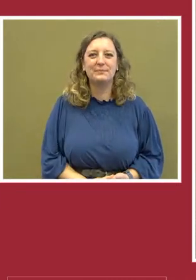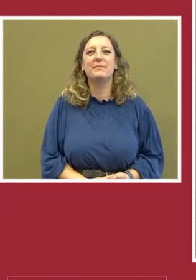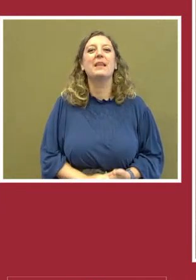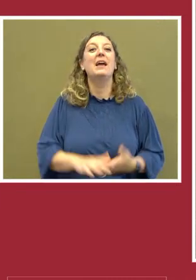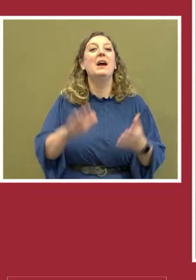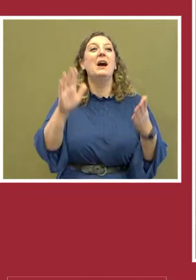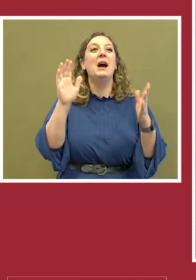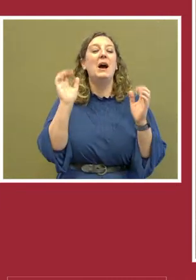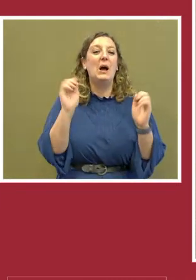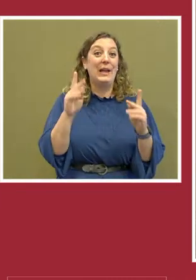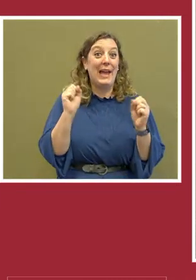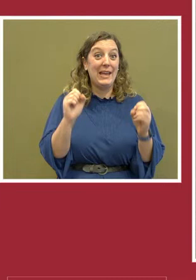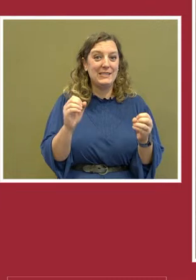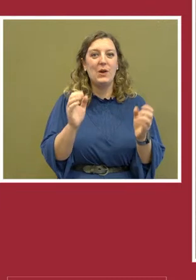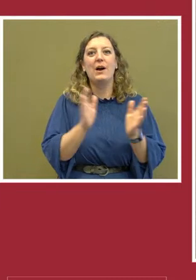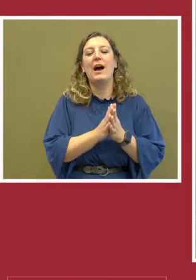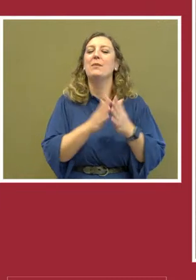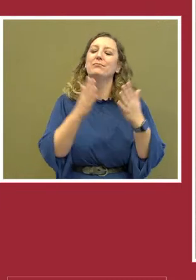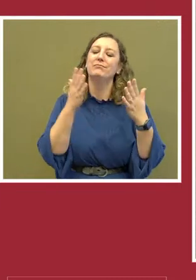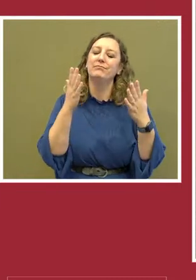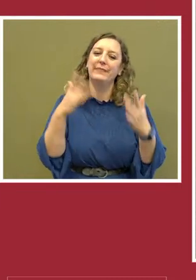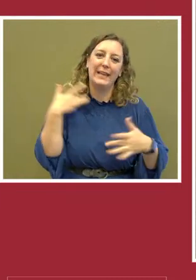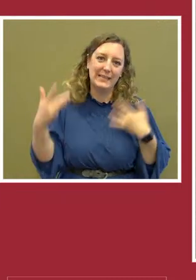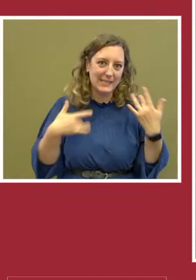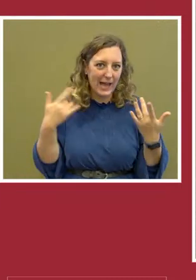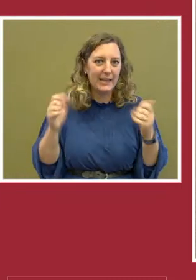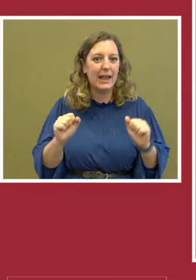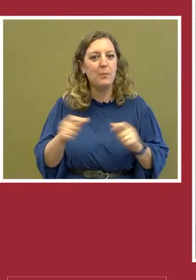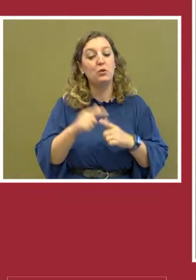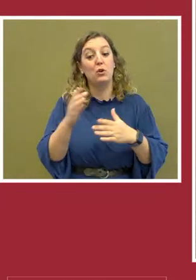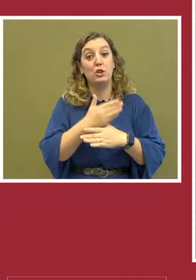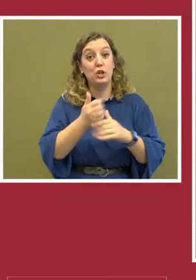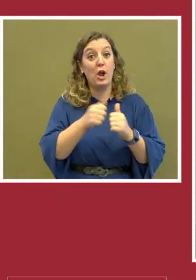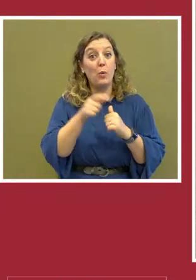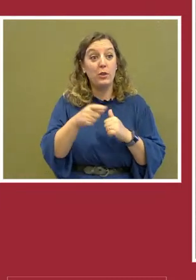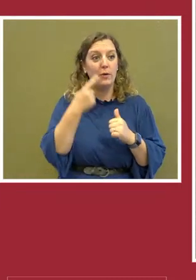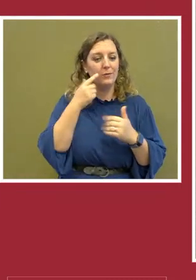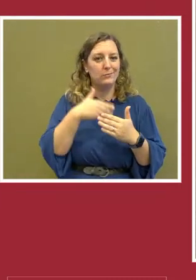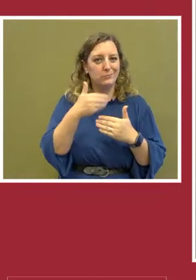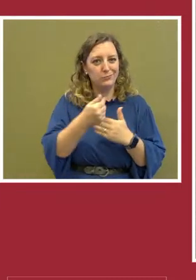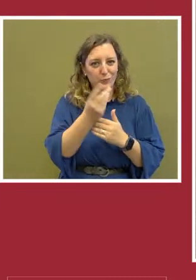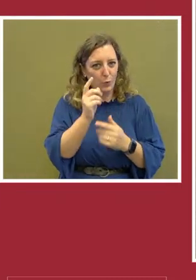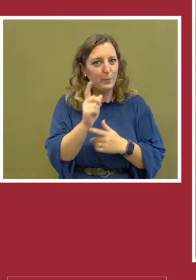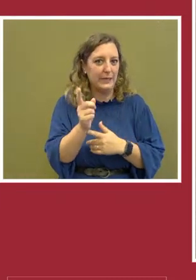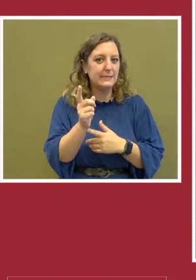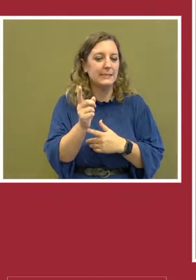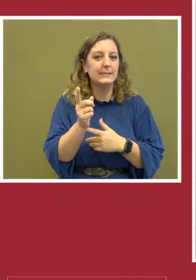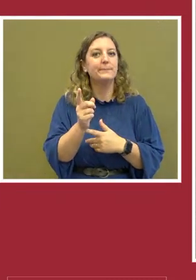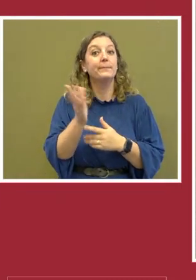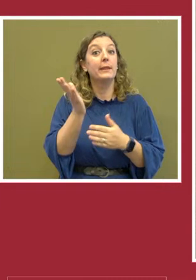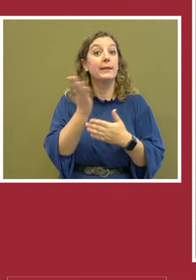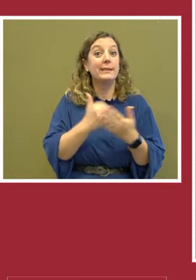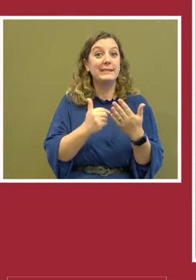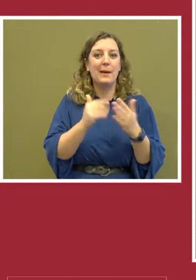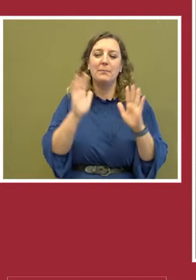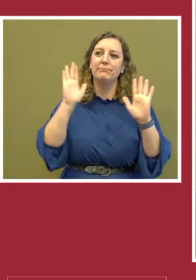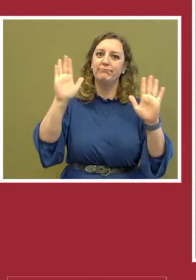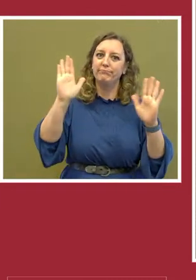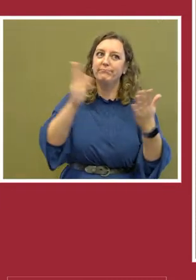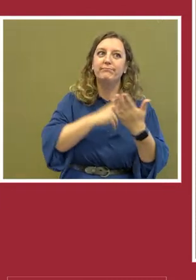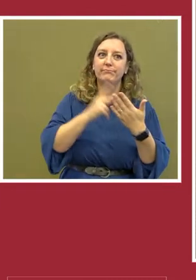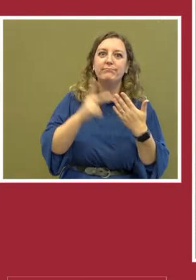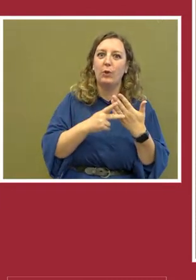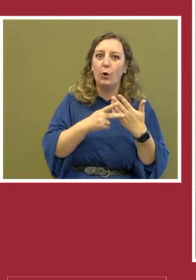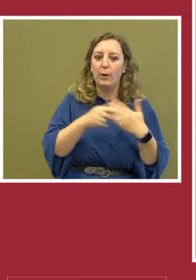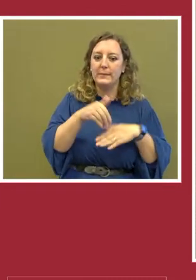All right, so I'm so excited to be able to share with you over the next few minutes some of the outstanding programs